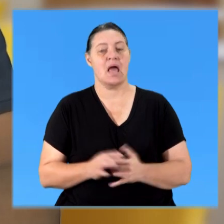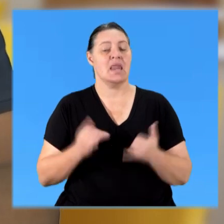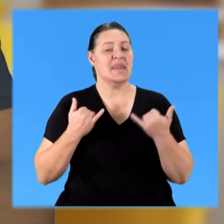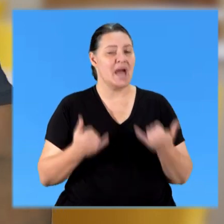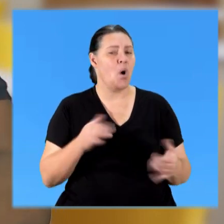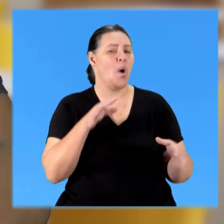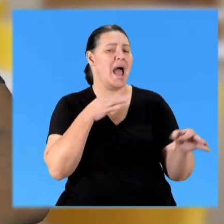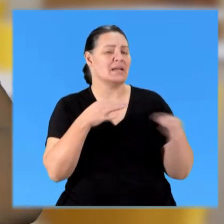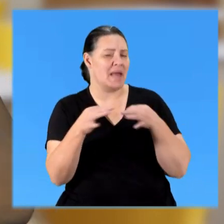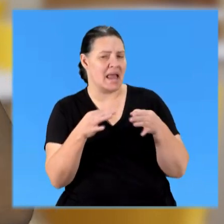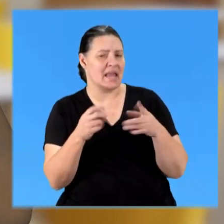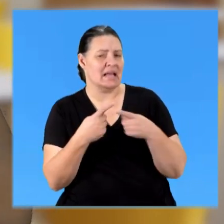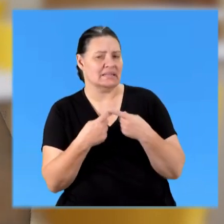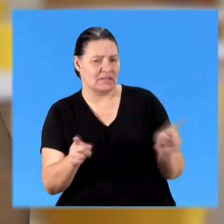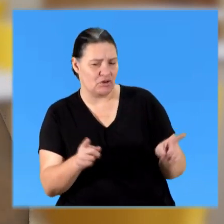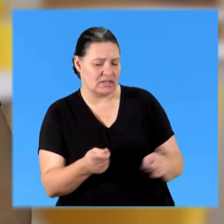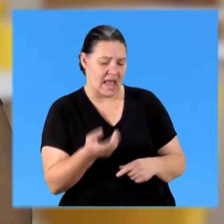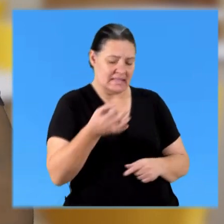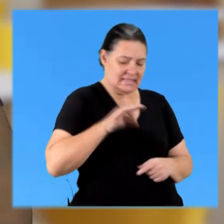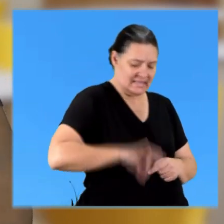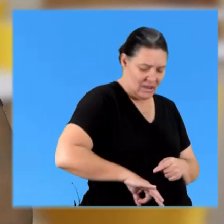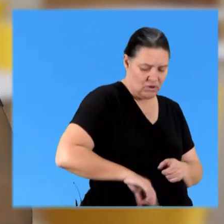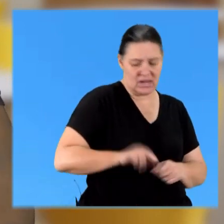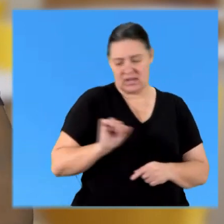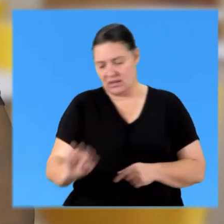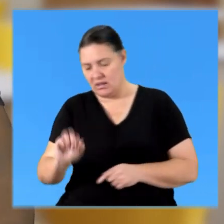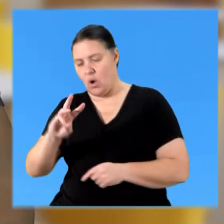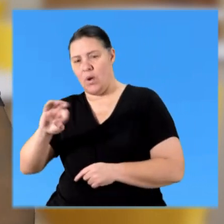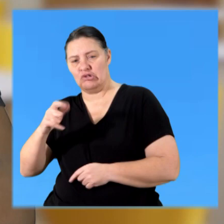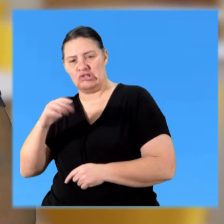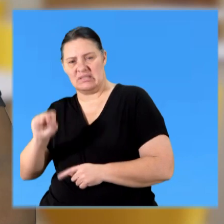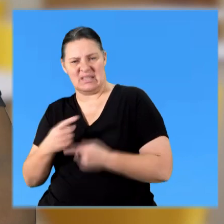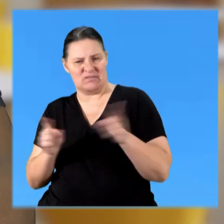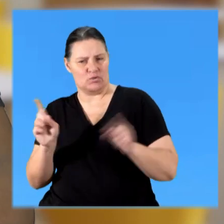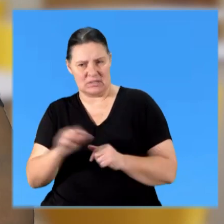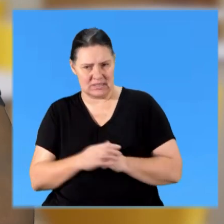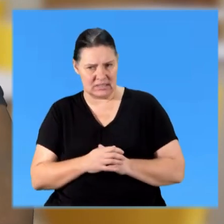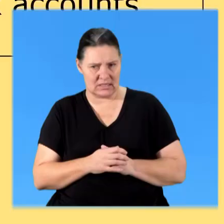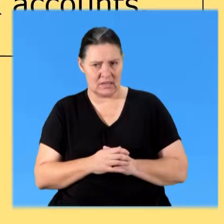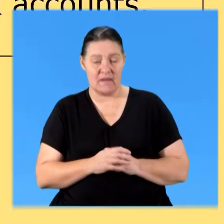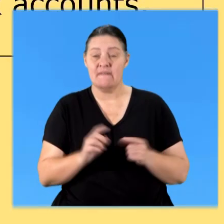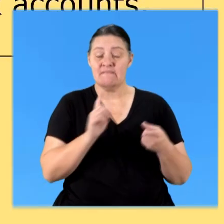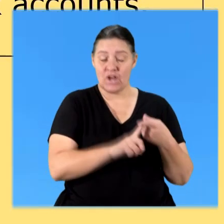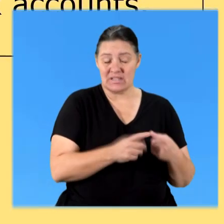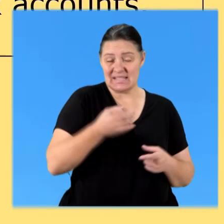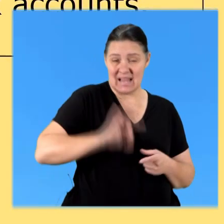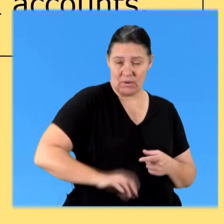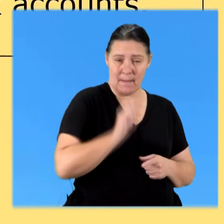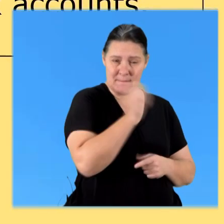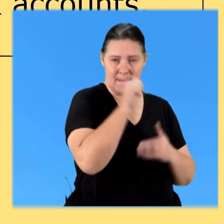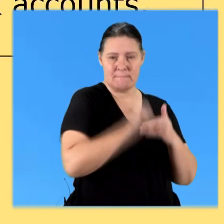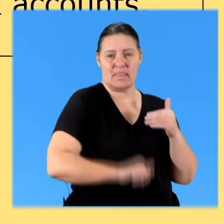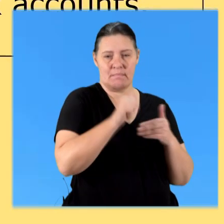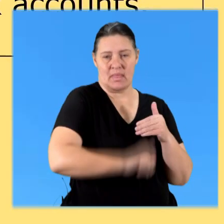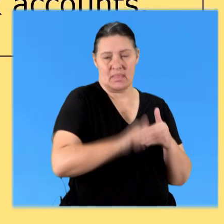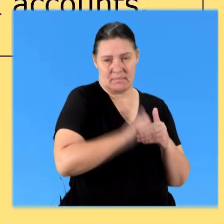We will explain the differences between salaries and wages. The first one is that salaries are